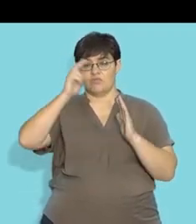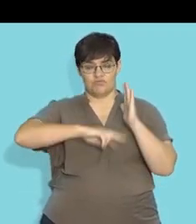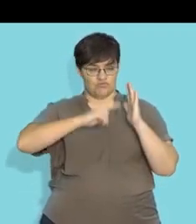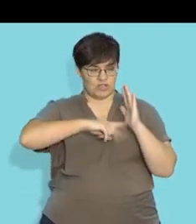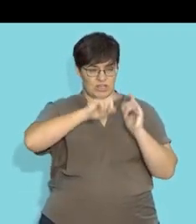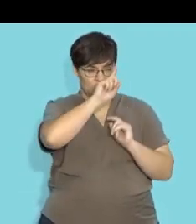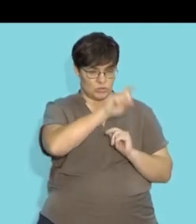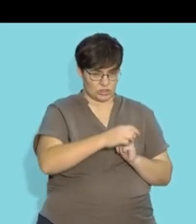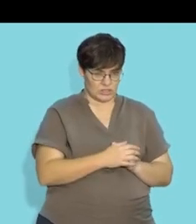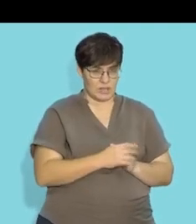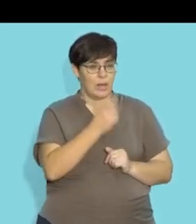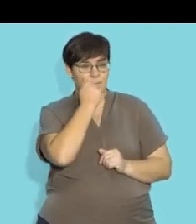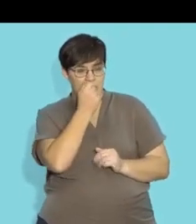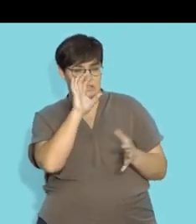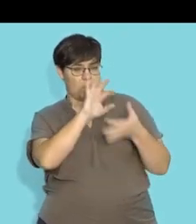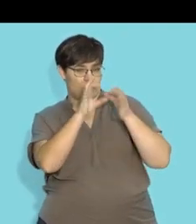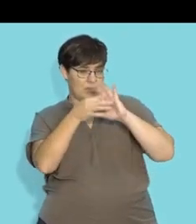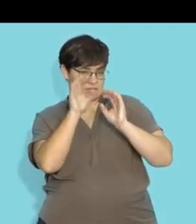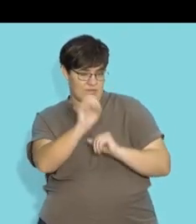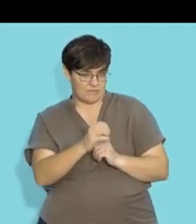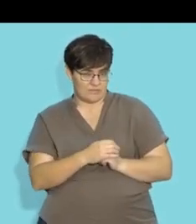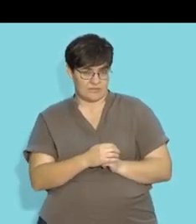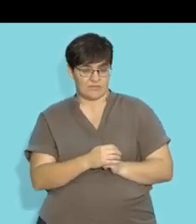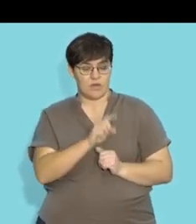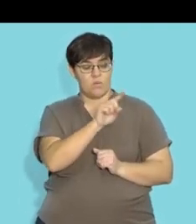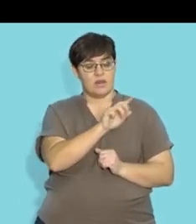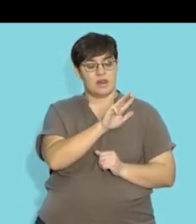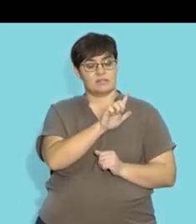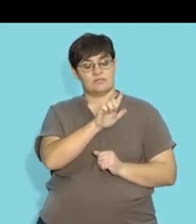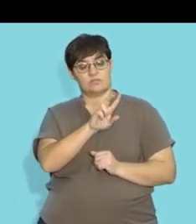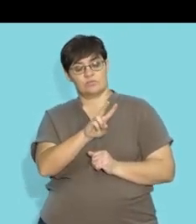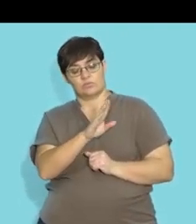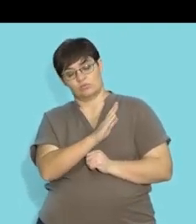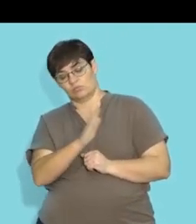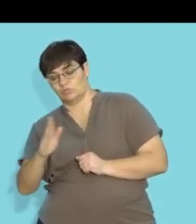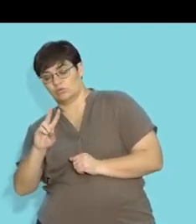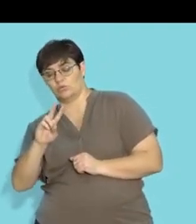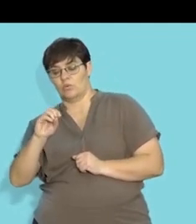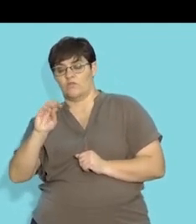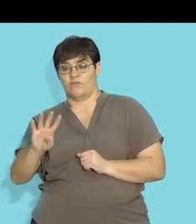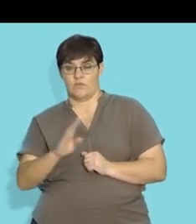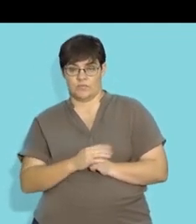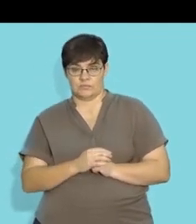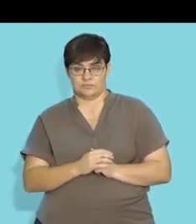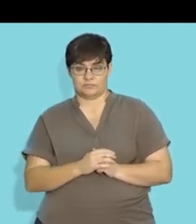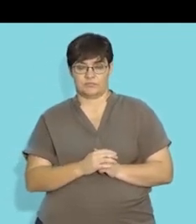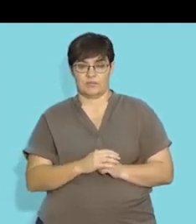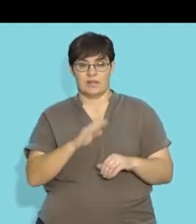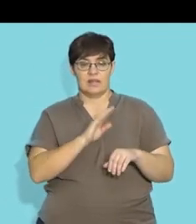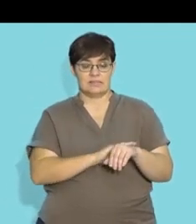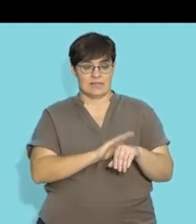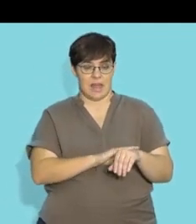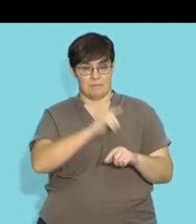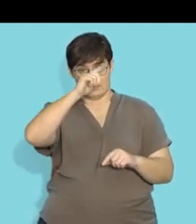So I read my questions. We have men's Olympics from 1972 to